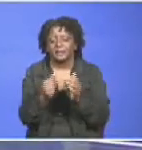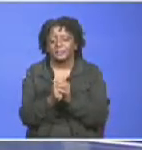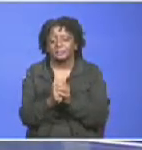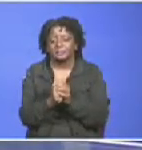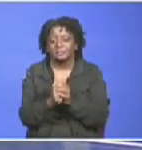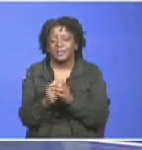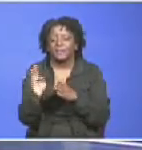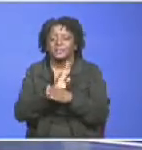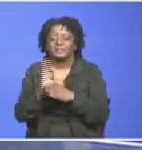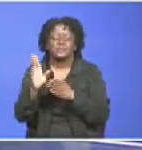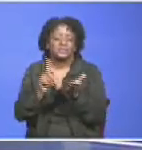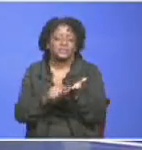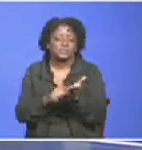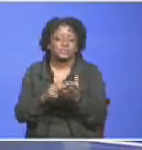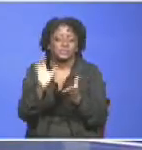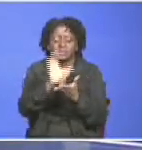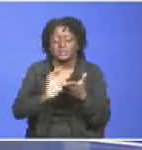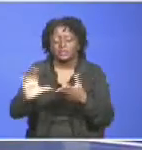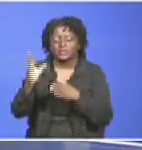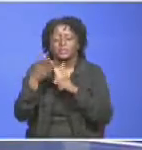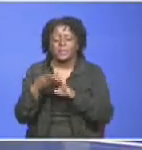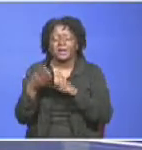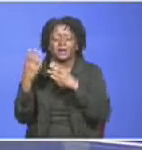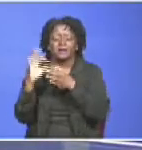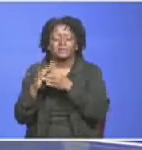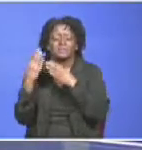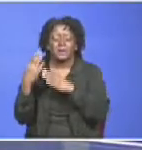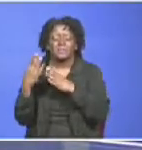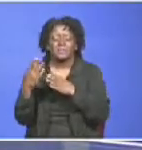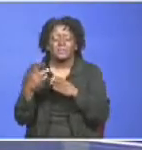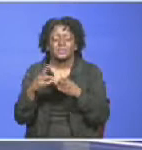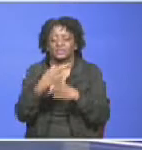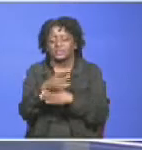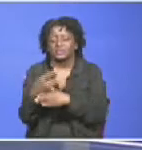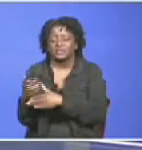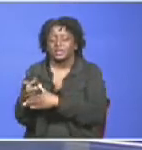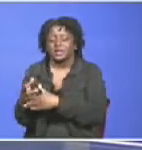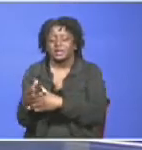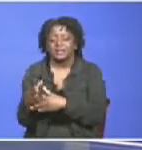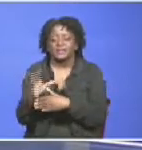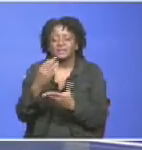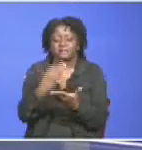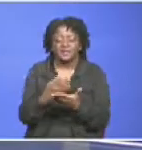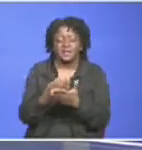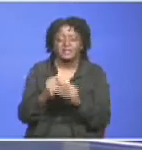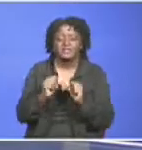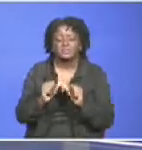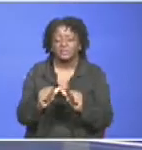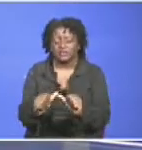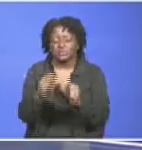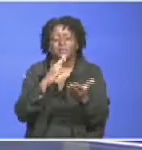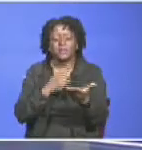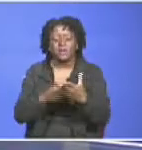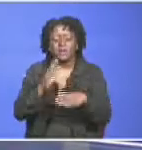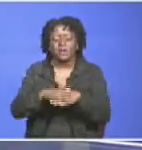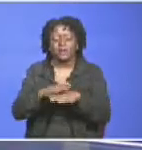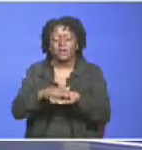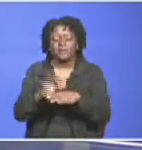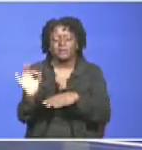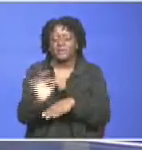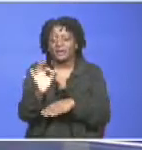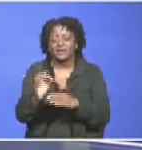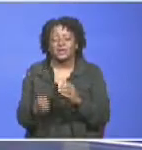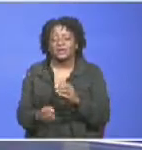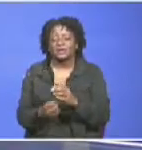Now to business news this Saturday. The Central Bank of the Bahamas released its financial stability report on Friday with a glowing account on the apparent upward trend of the